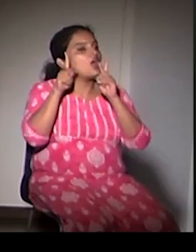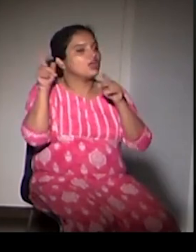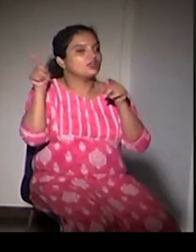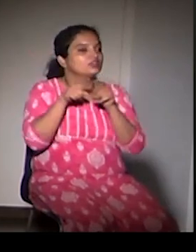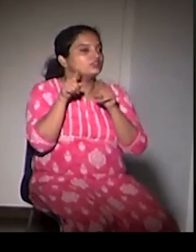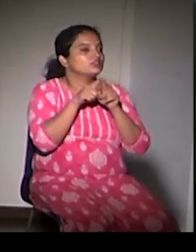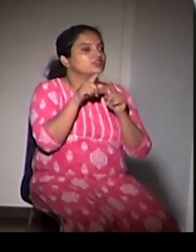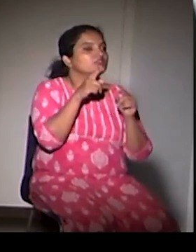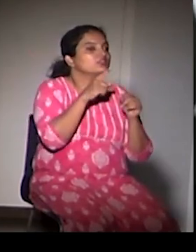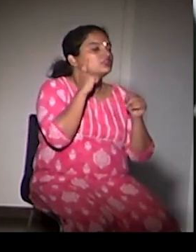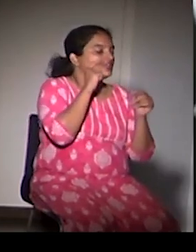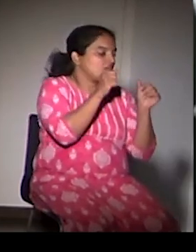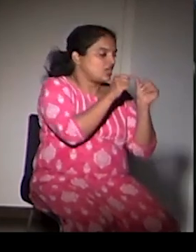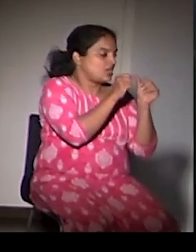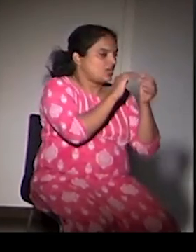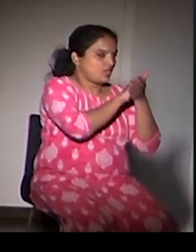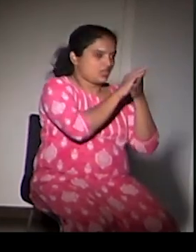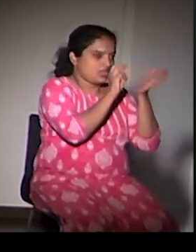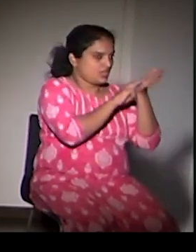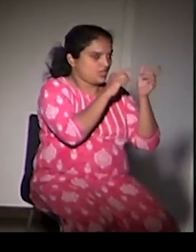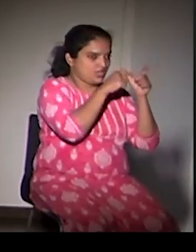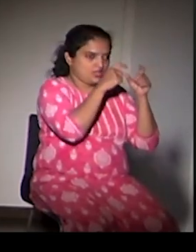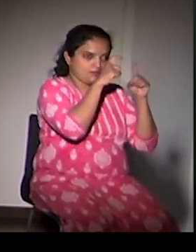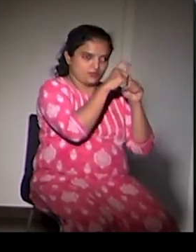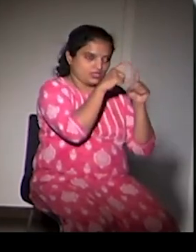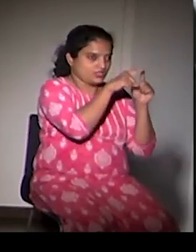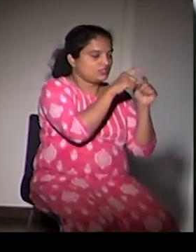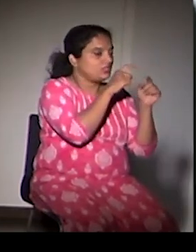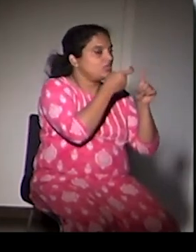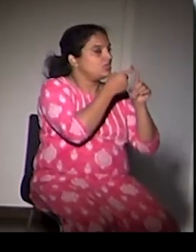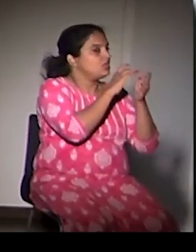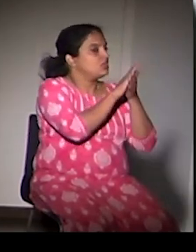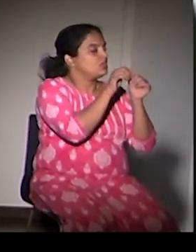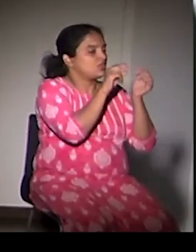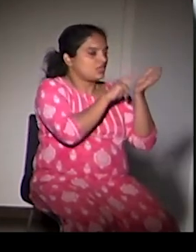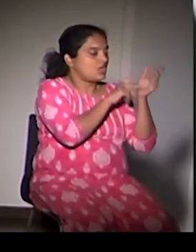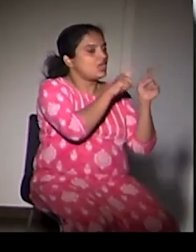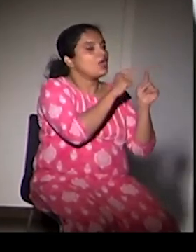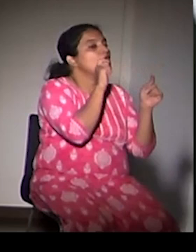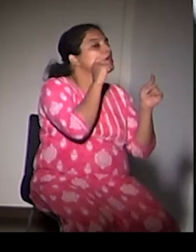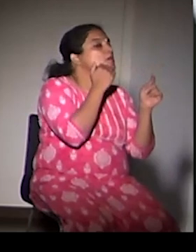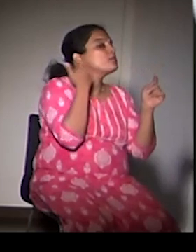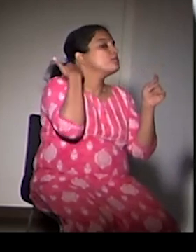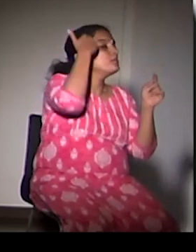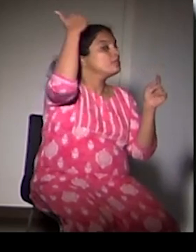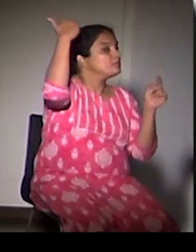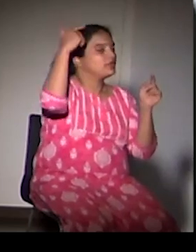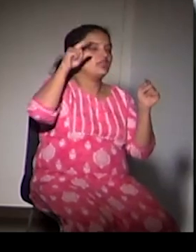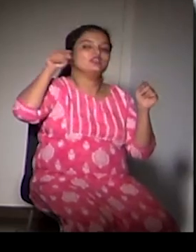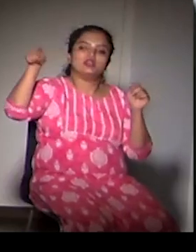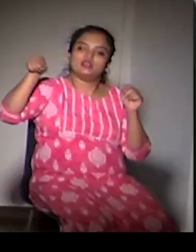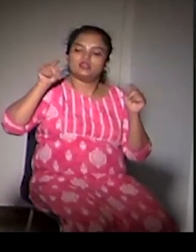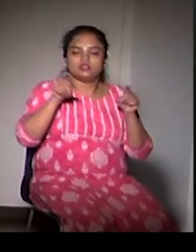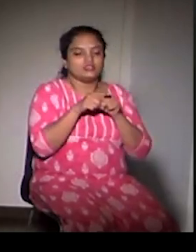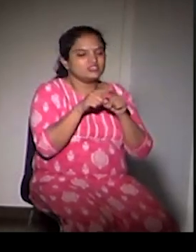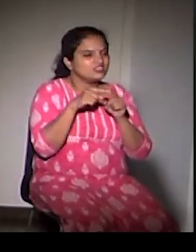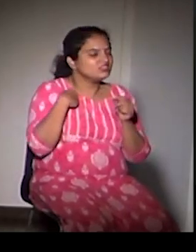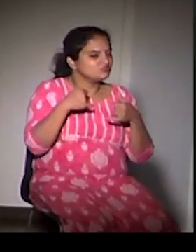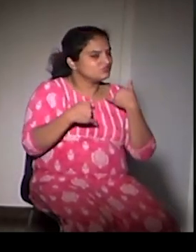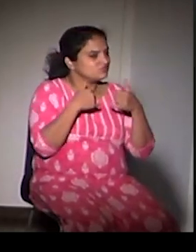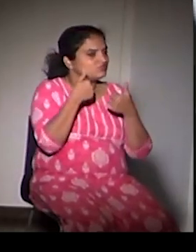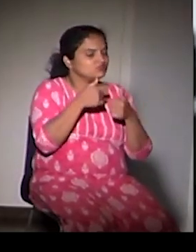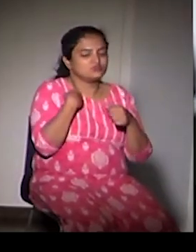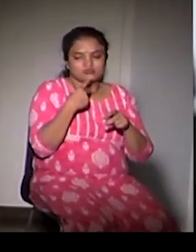of Amanat Khan, who built the sarai we were just looking at. It's quite interesting to see with the